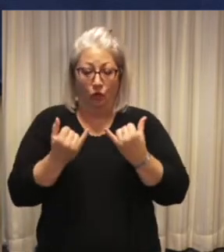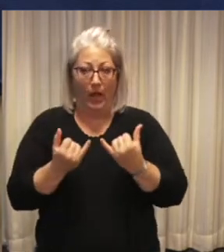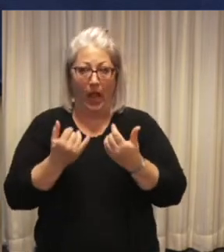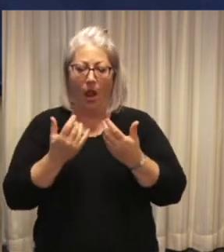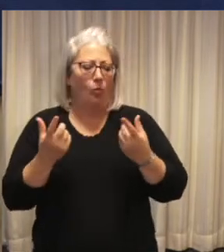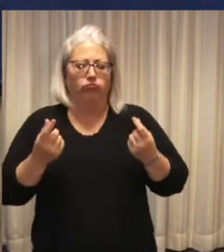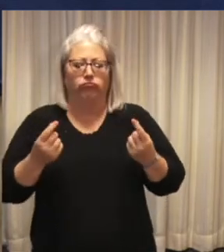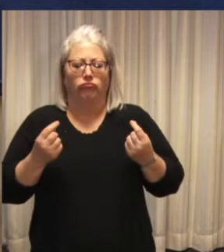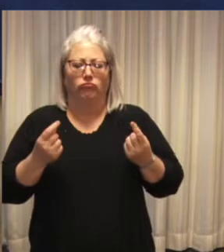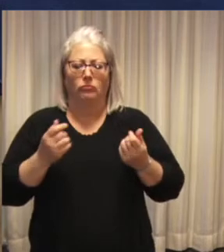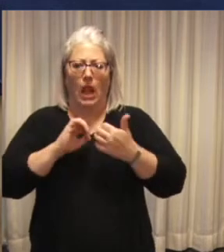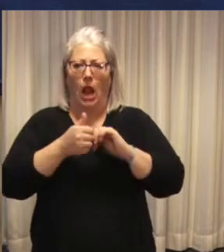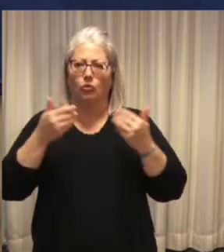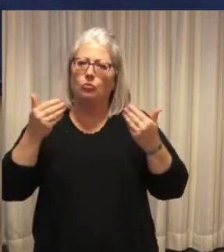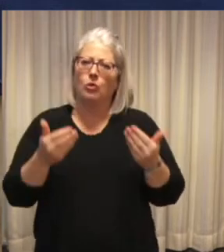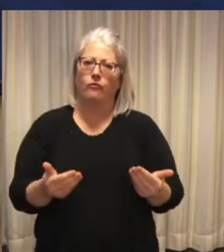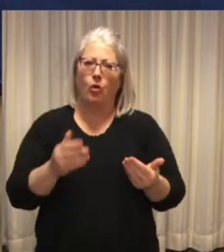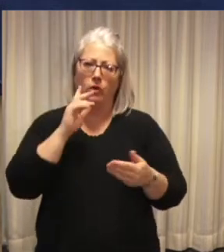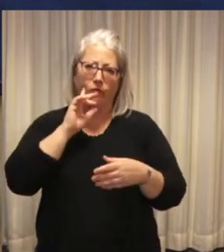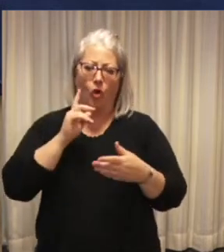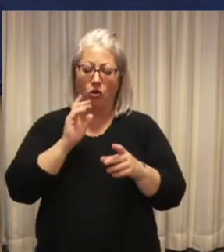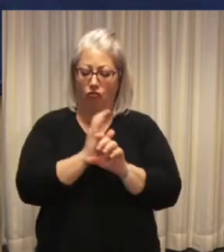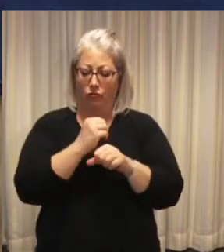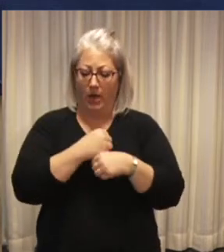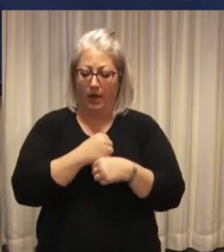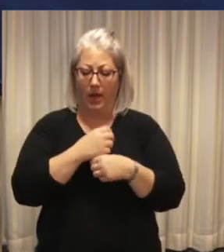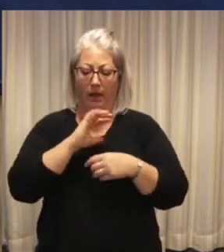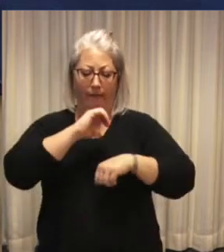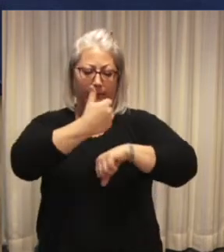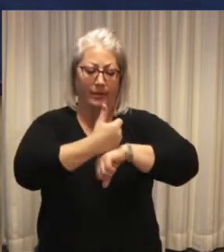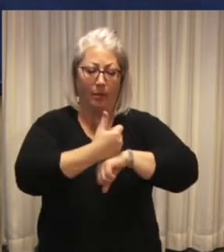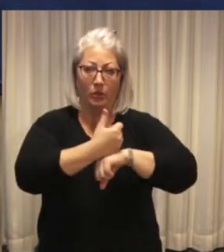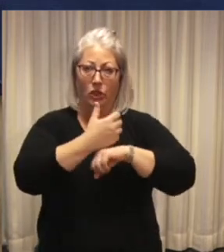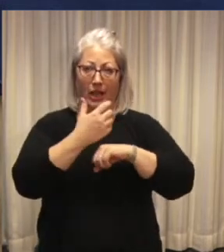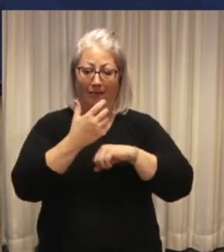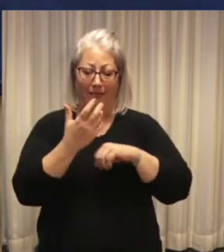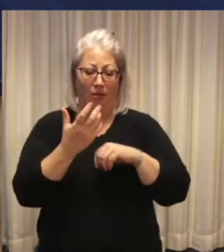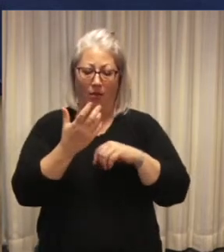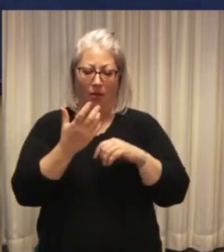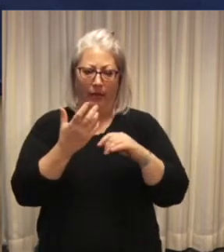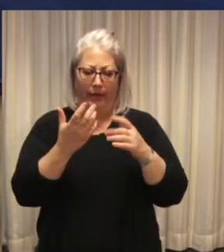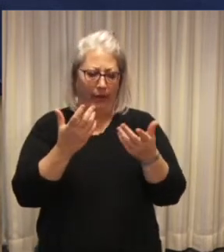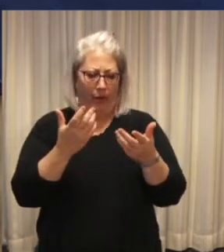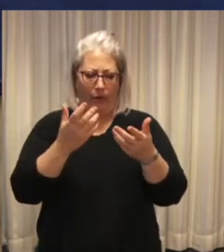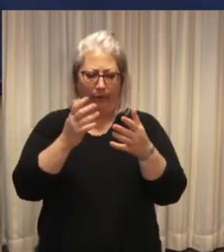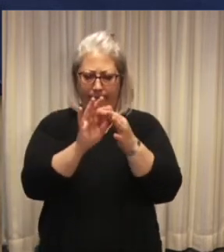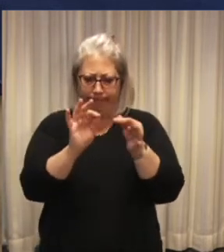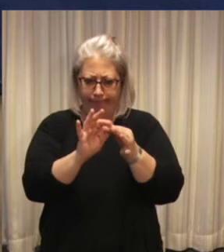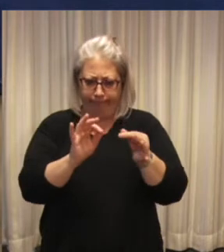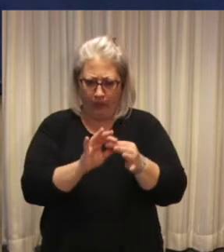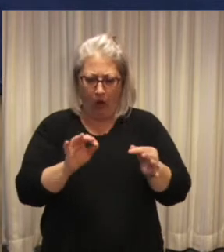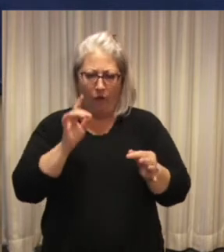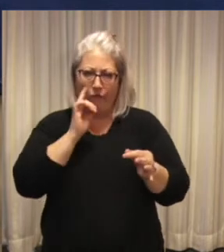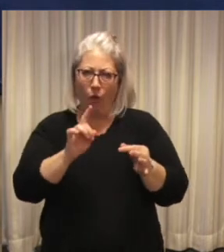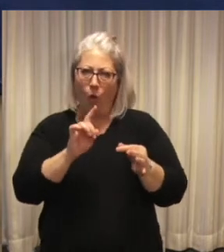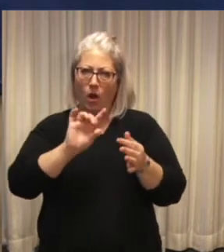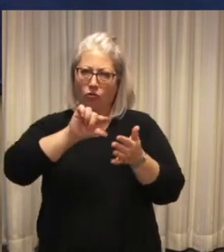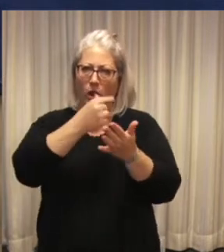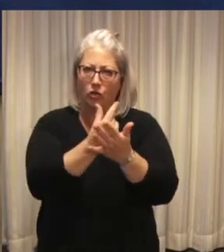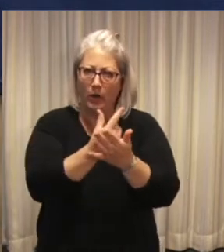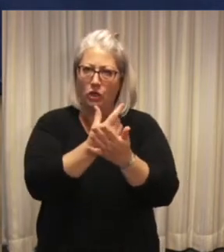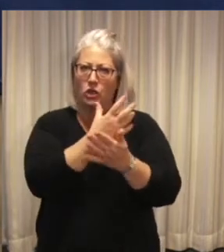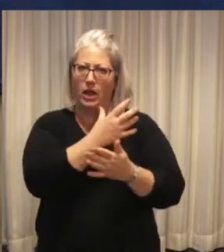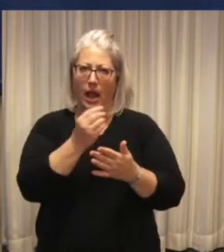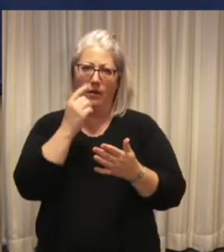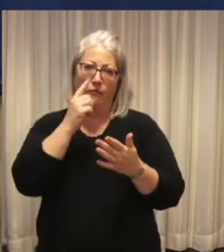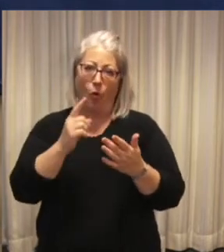far as creating and establishing criteria for graduation and for promotion. So we're working